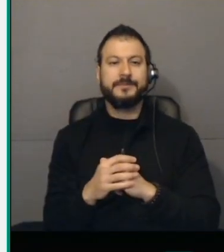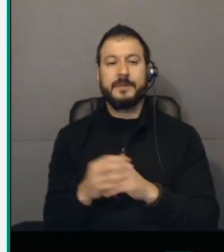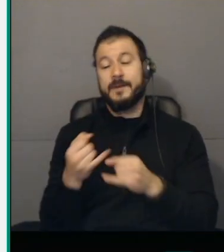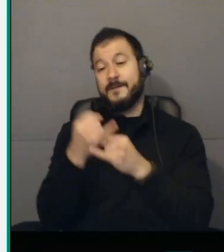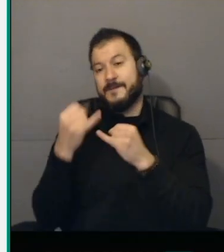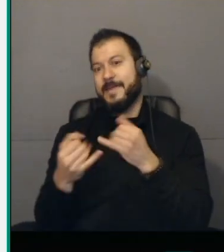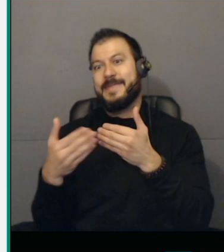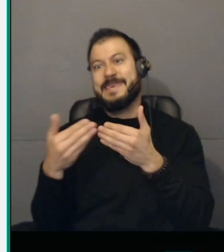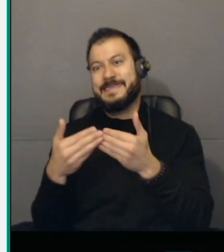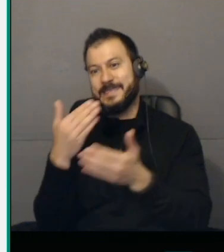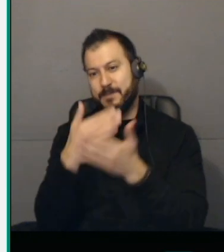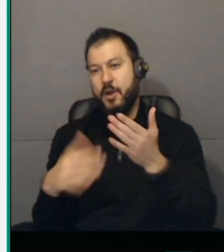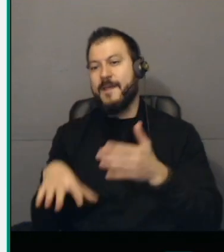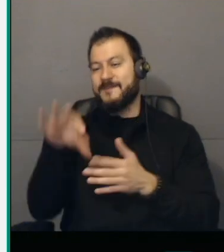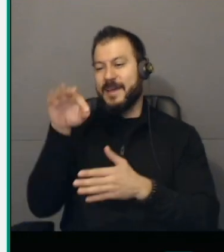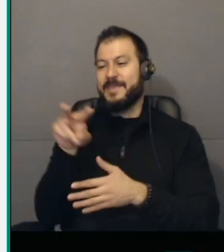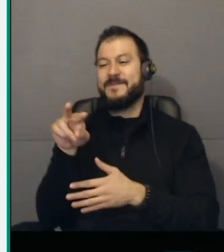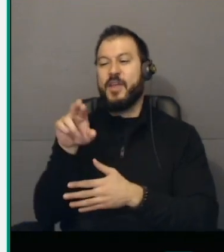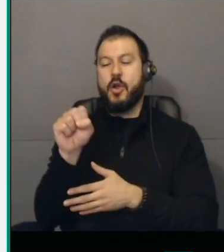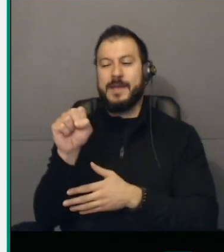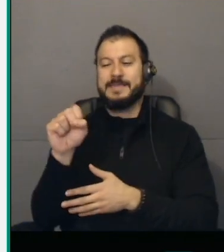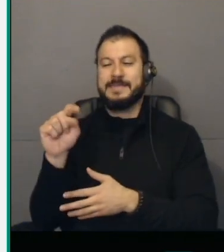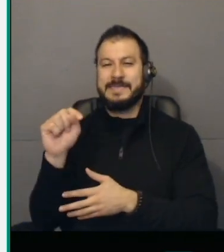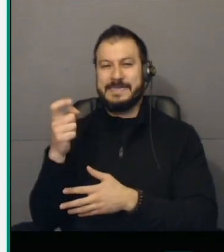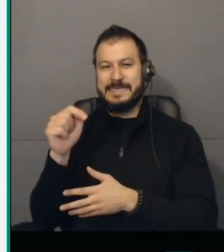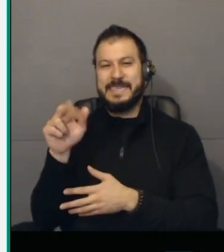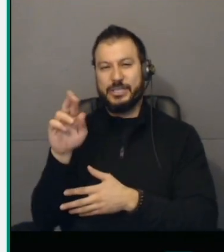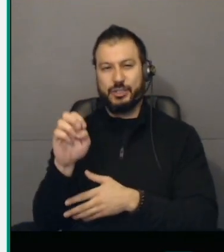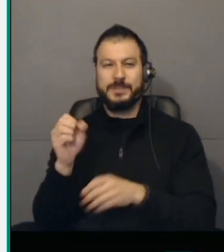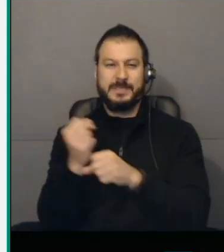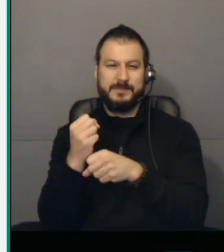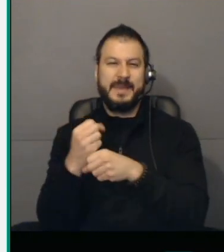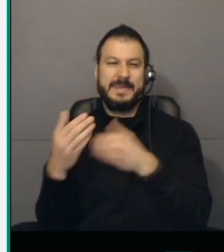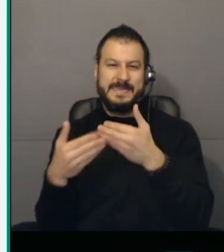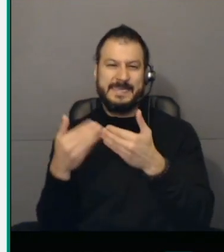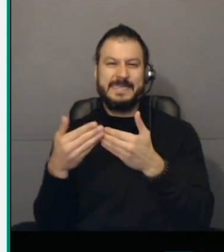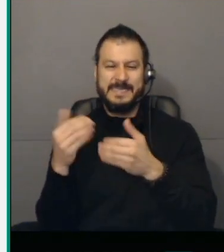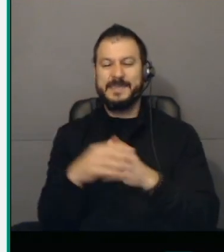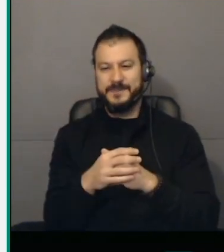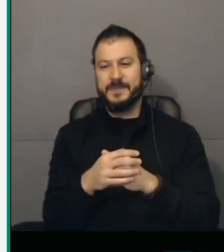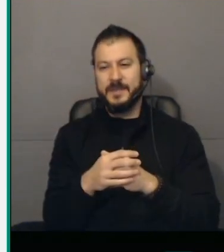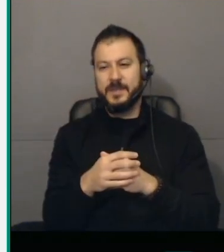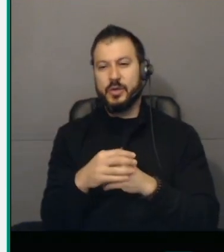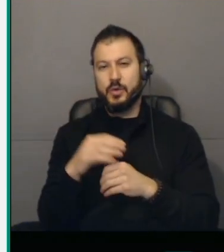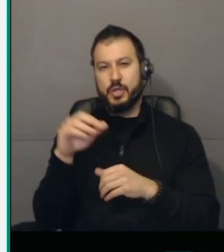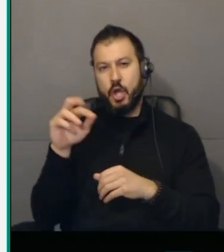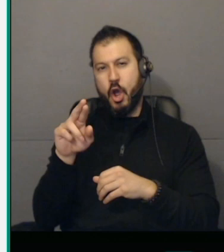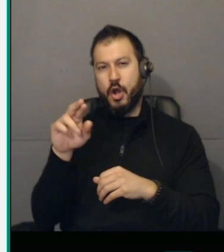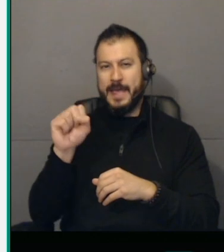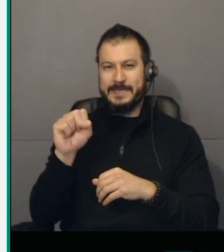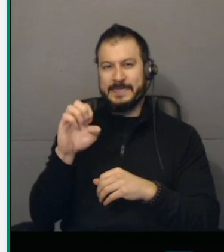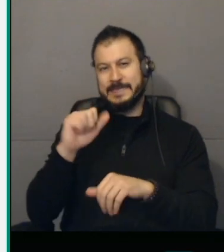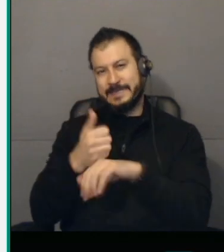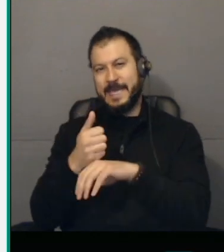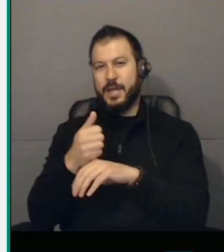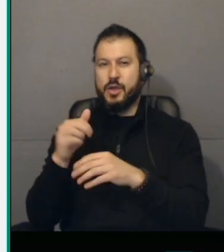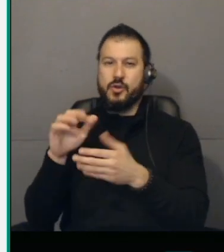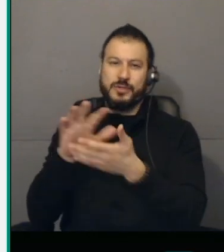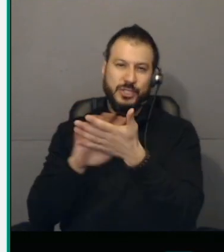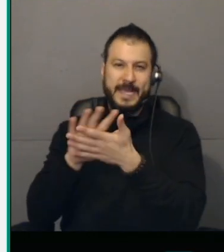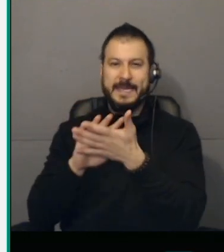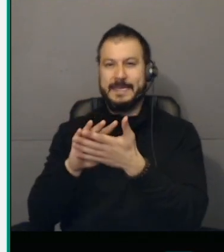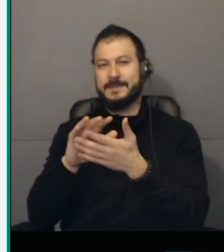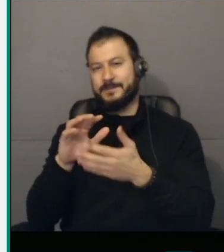And finally, the easy part, binding the Vrs texture. This is made easy in DX12. Just call it RS set shading rate image and pass in the Vrs